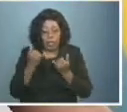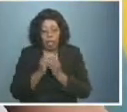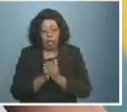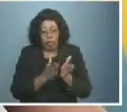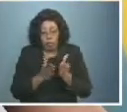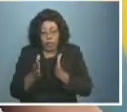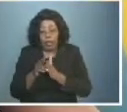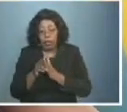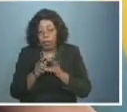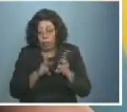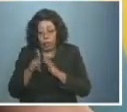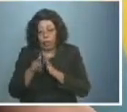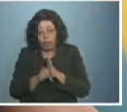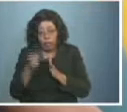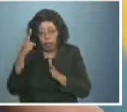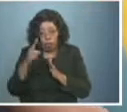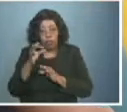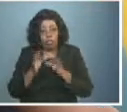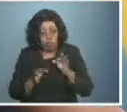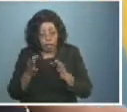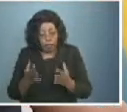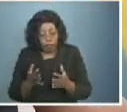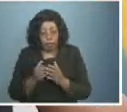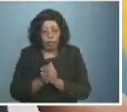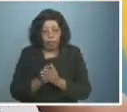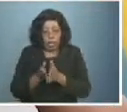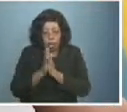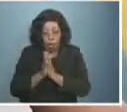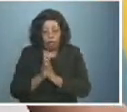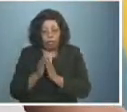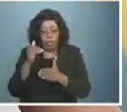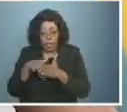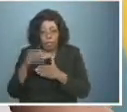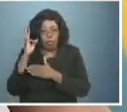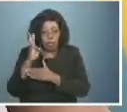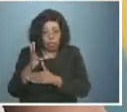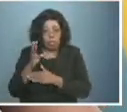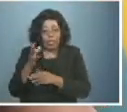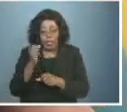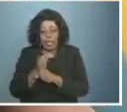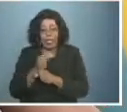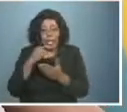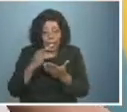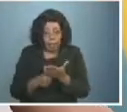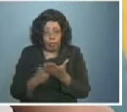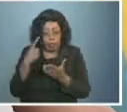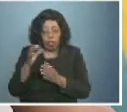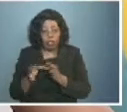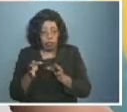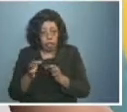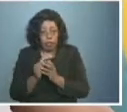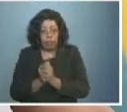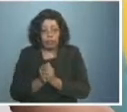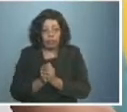date, the prosecutor in charge of the matter was calling in and interviewing and getting the evidence in line for the trial.